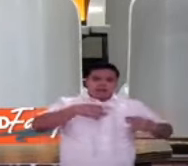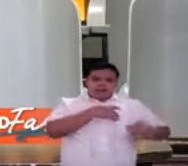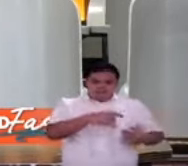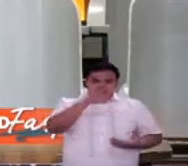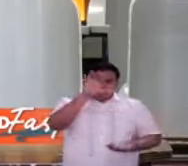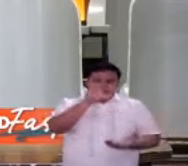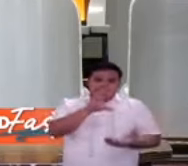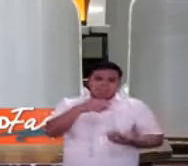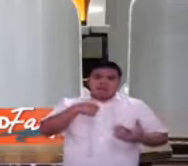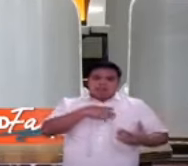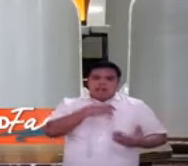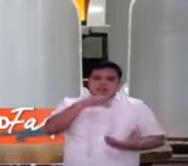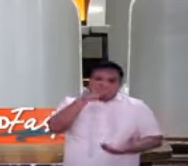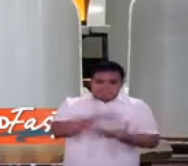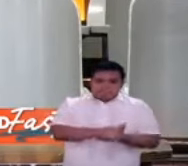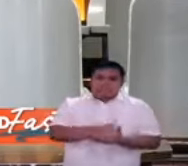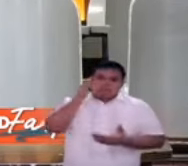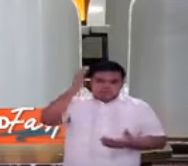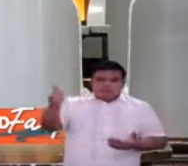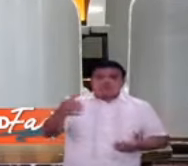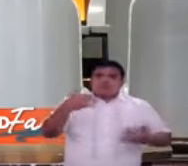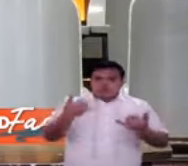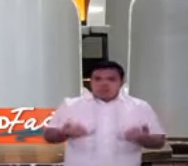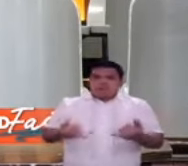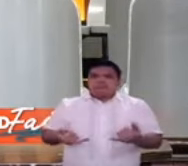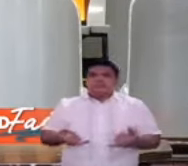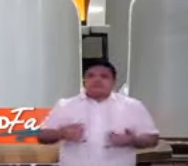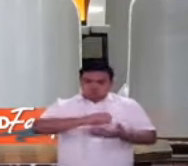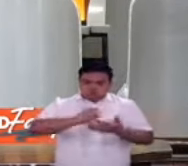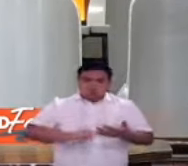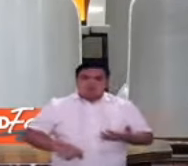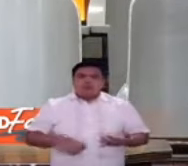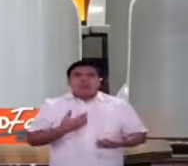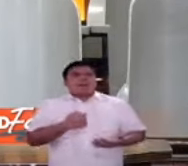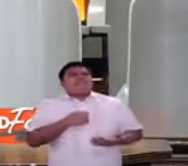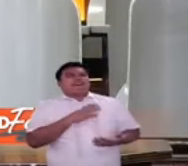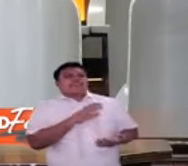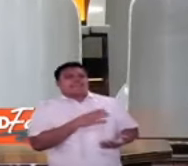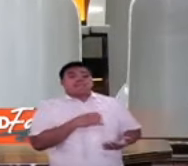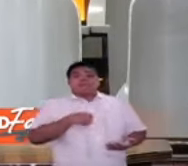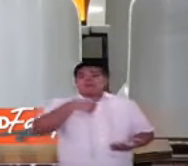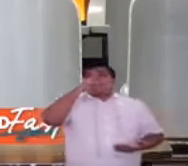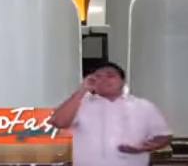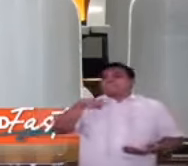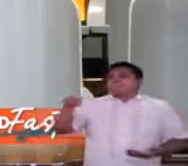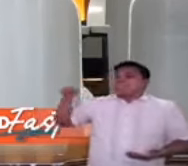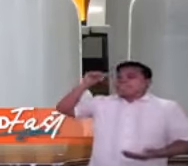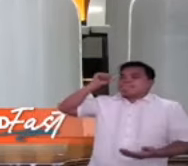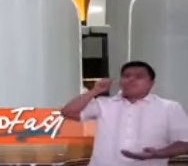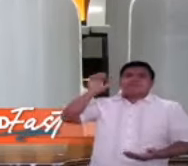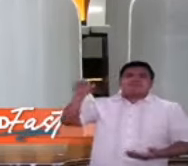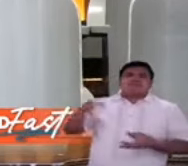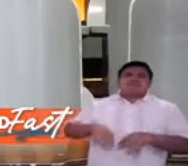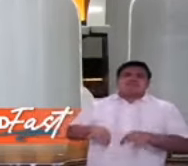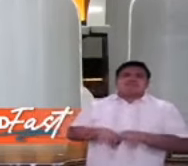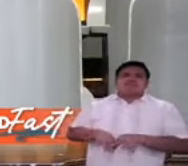down notes. For those of you that are young couples that have children today, take down notes. Ah, ako pastor, tiguwang naman ako mga anak. Uy, take notes